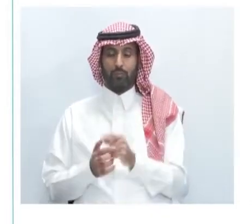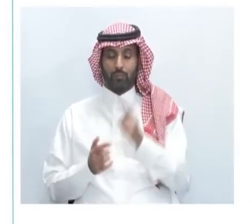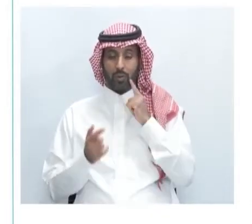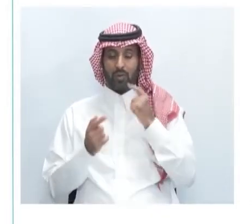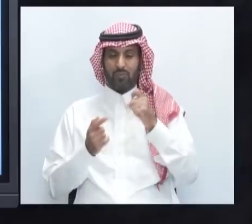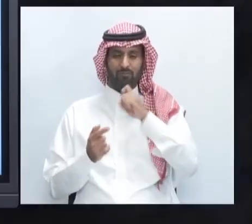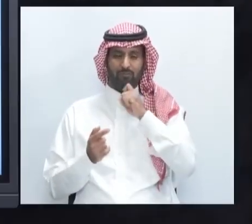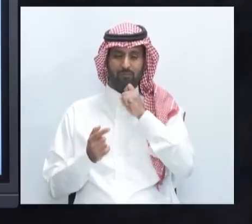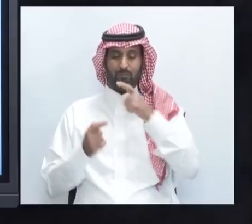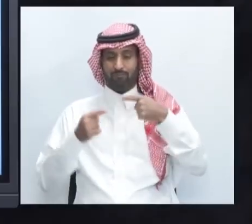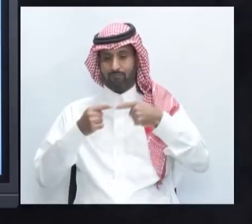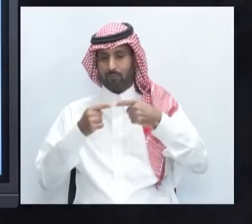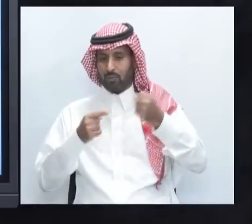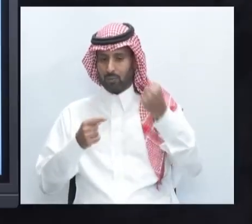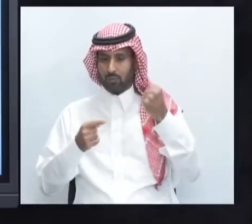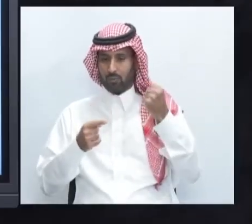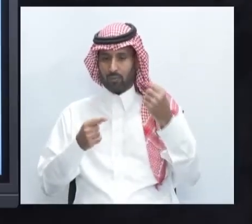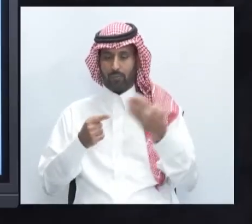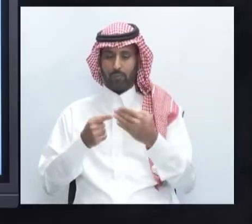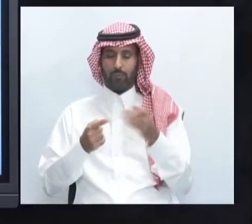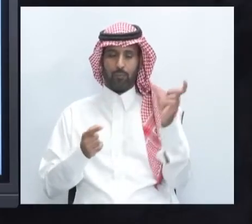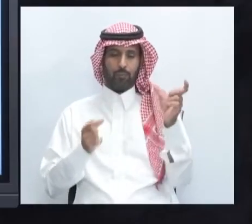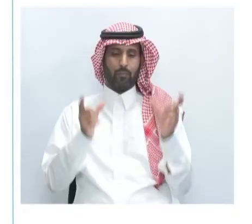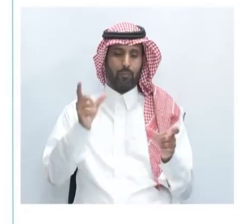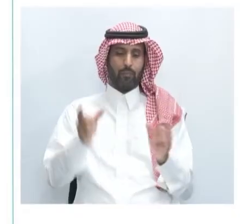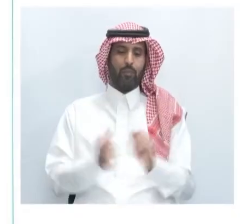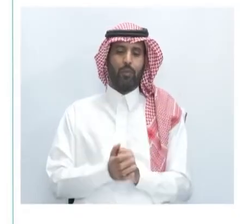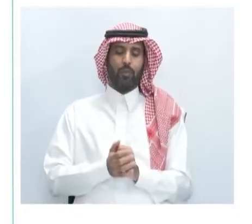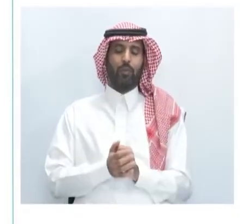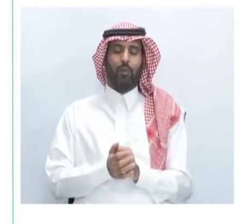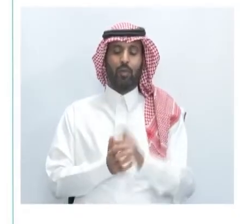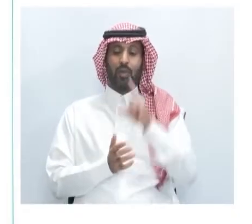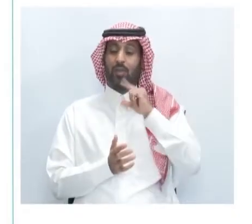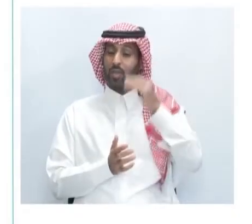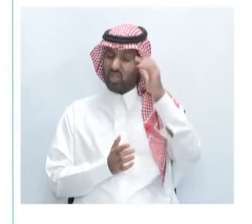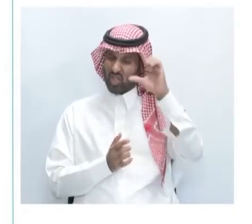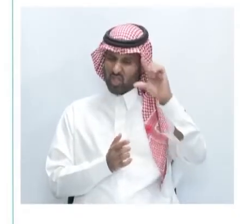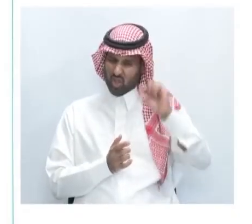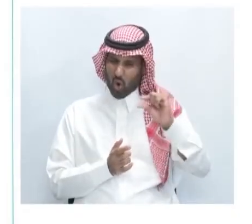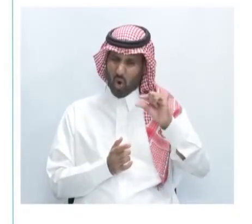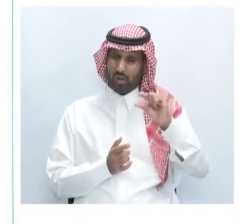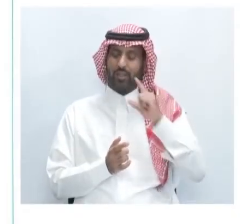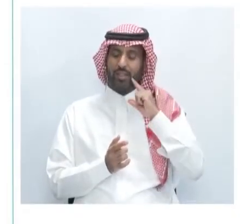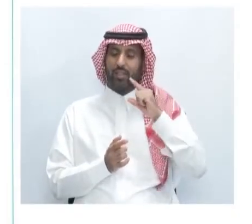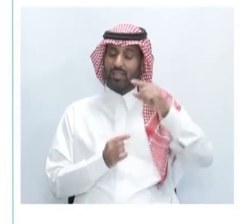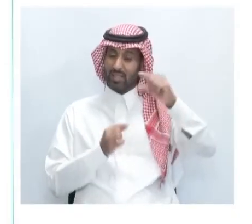weak and strong. Excellent. Okay. After that, we have, what is this?